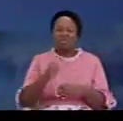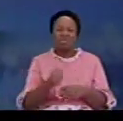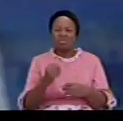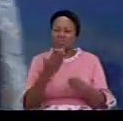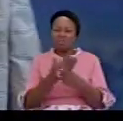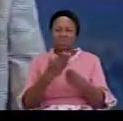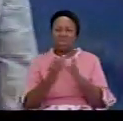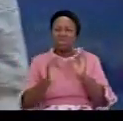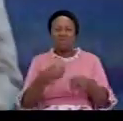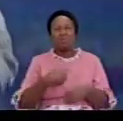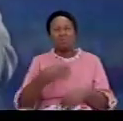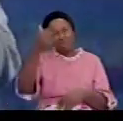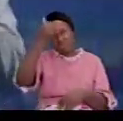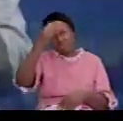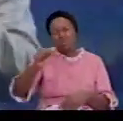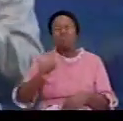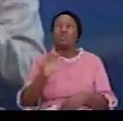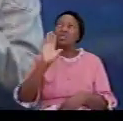him.